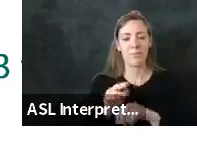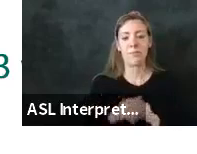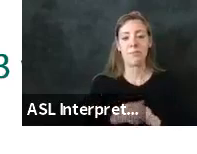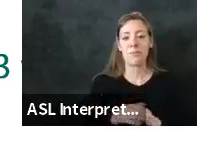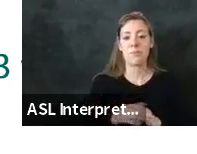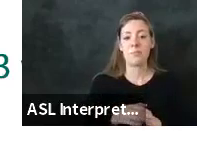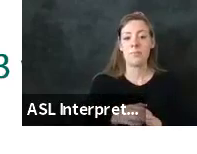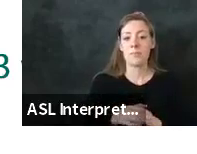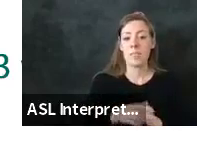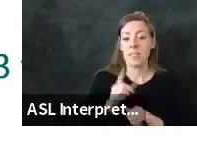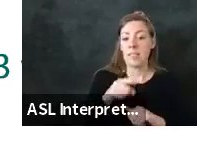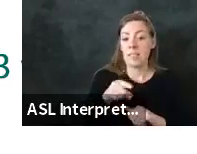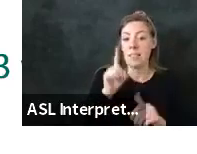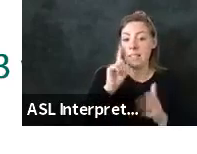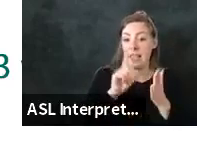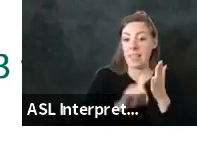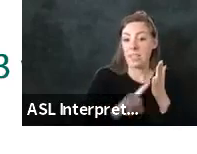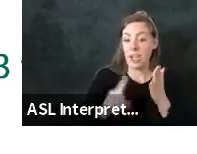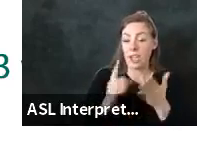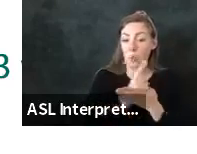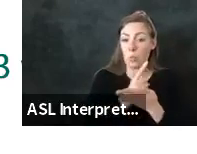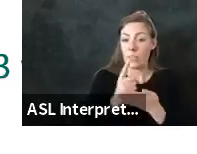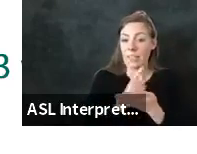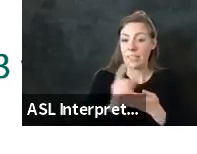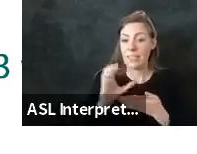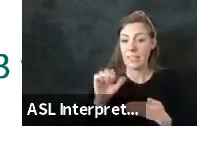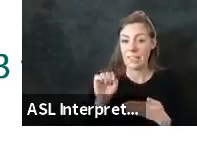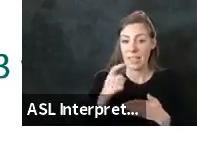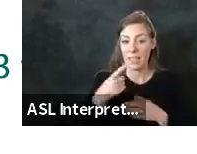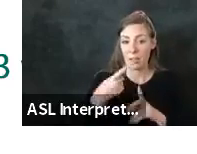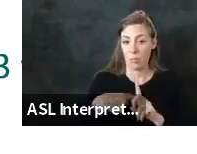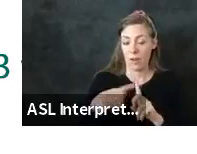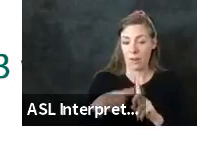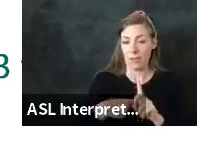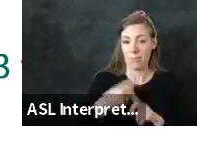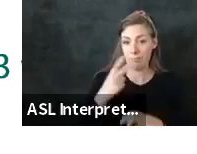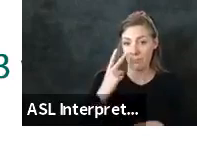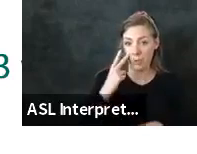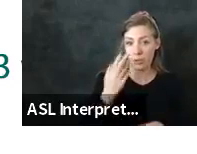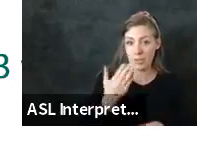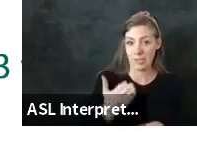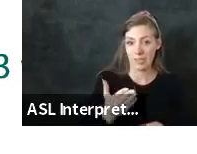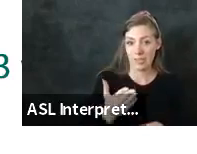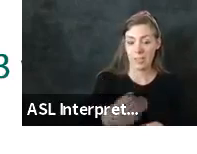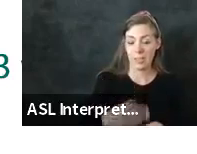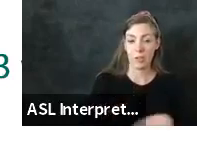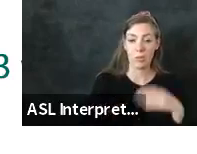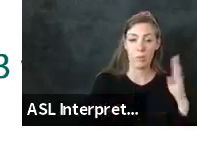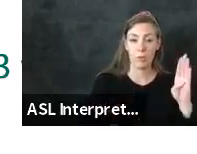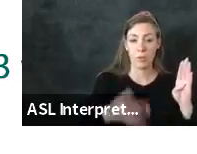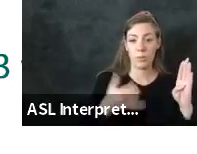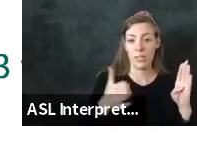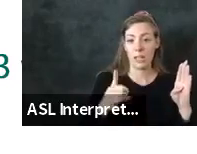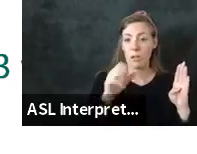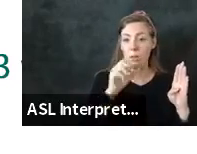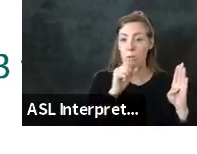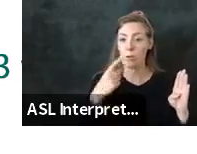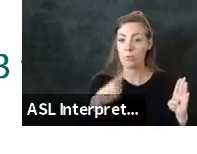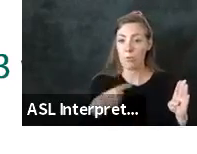our weekly case rate. And so you can see their framework here and color